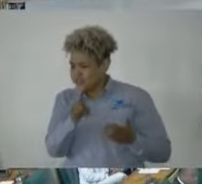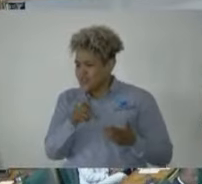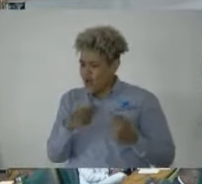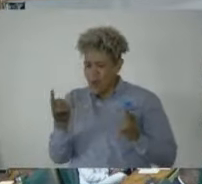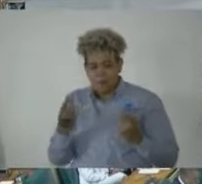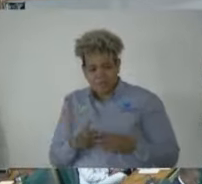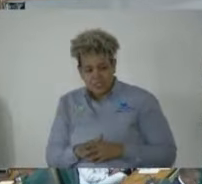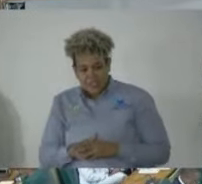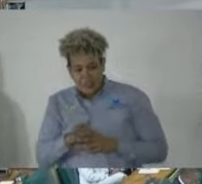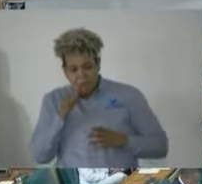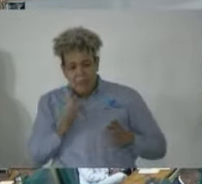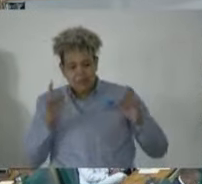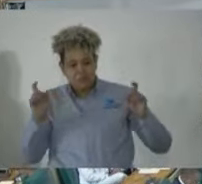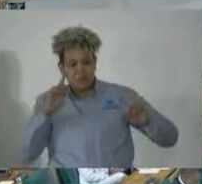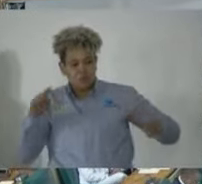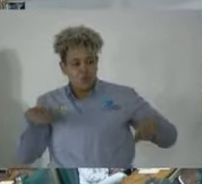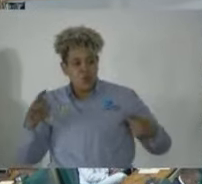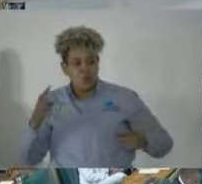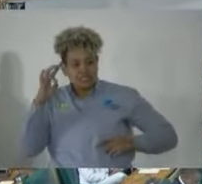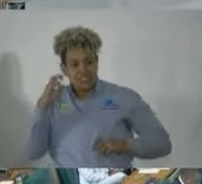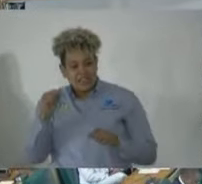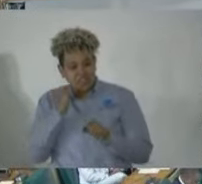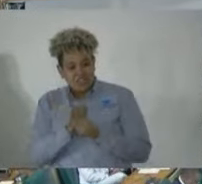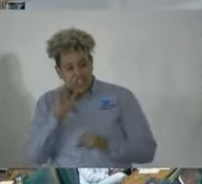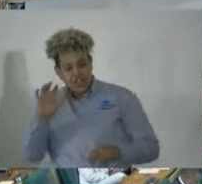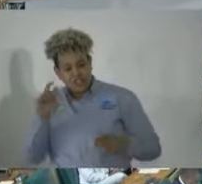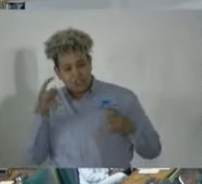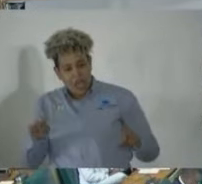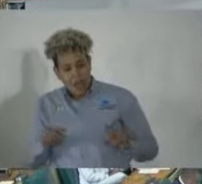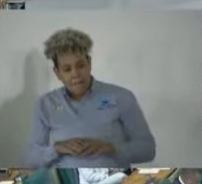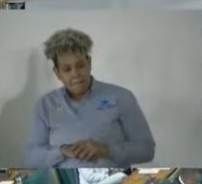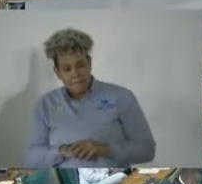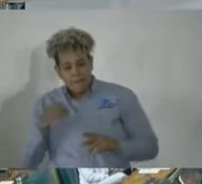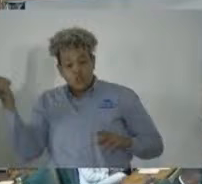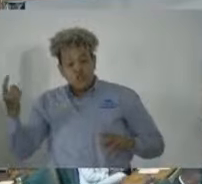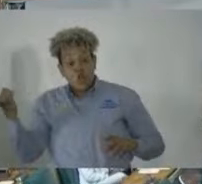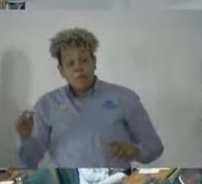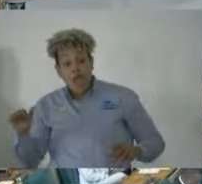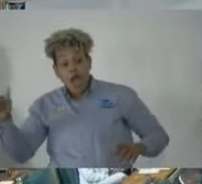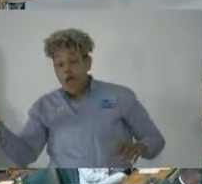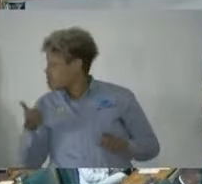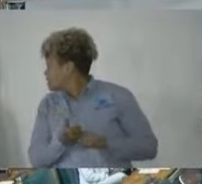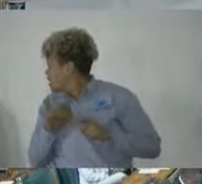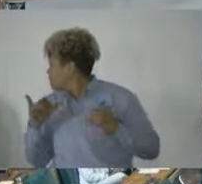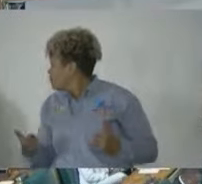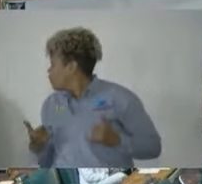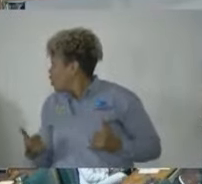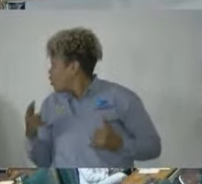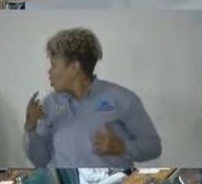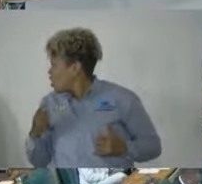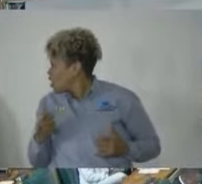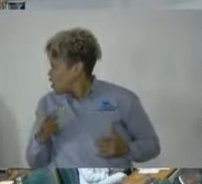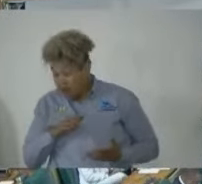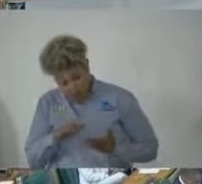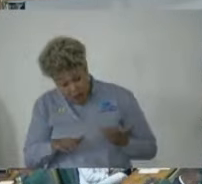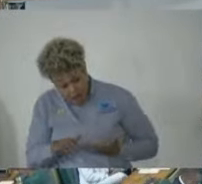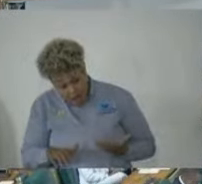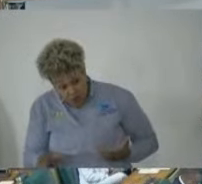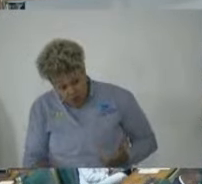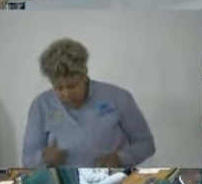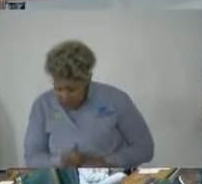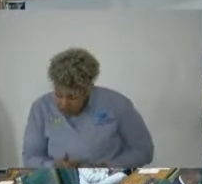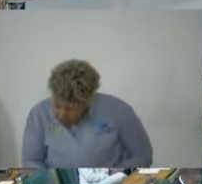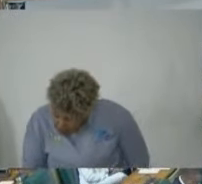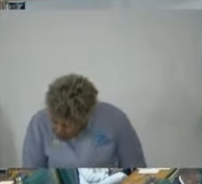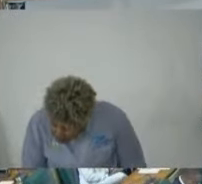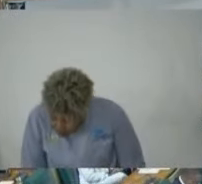Madam Speaker, over the last 7 years, something else that now confuses the opposition,